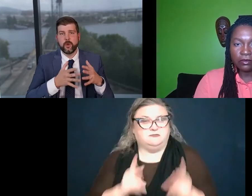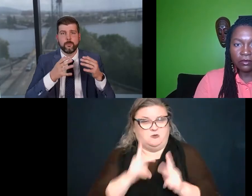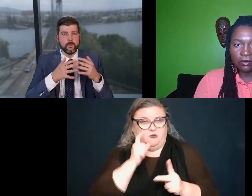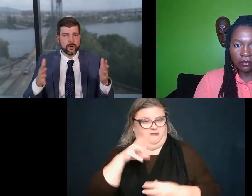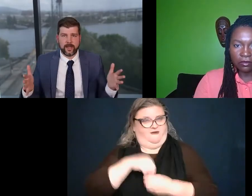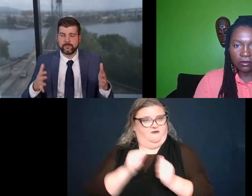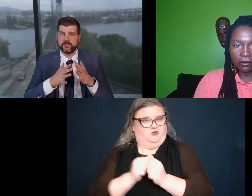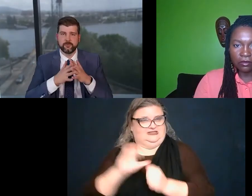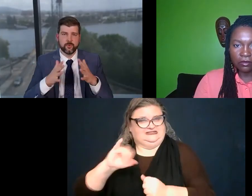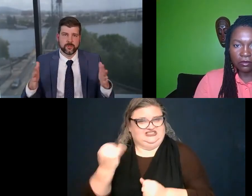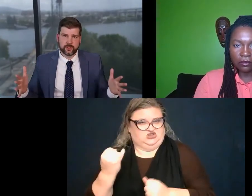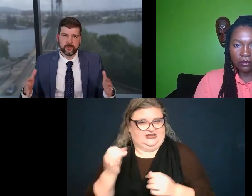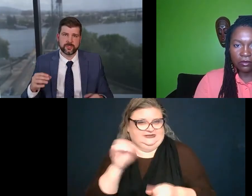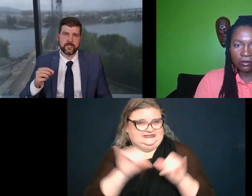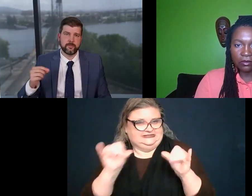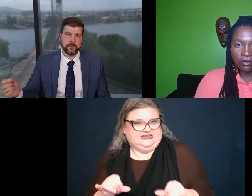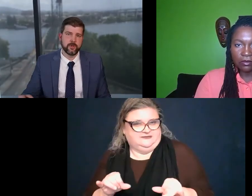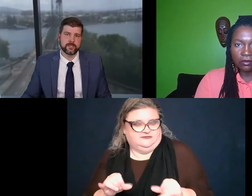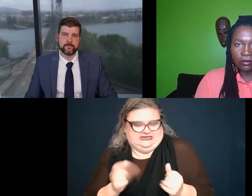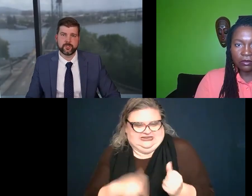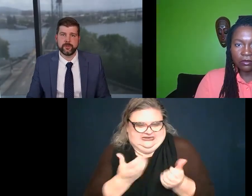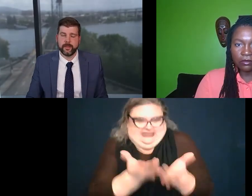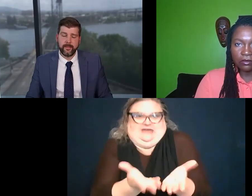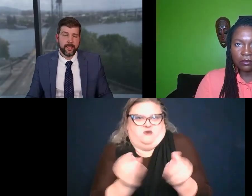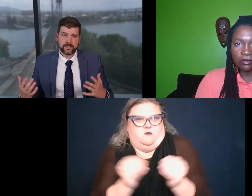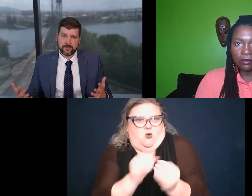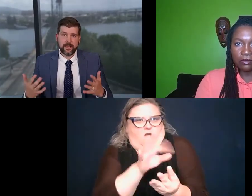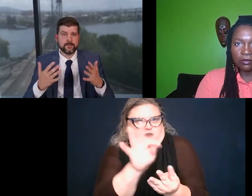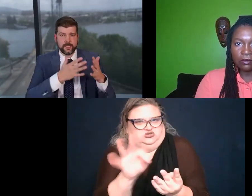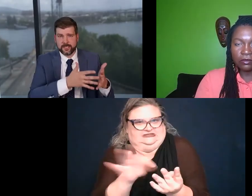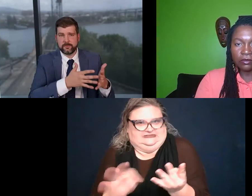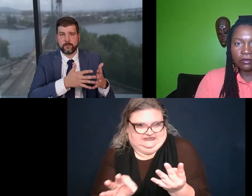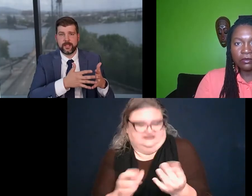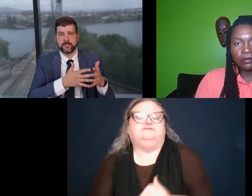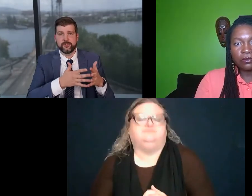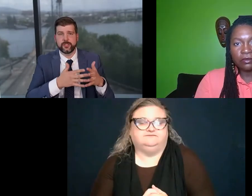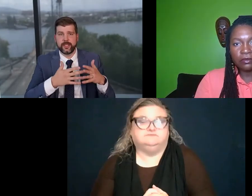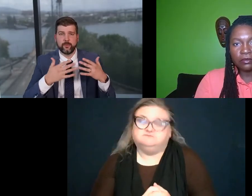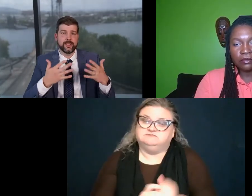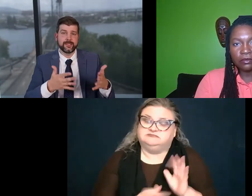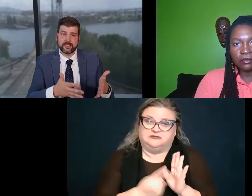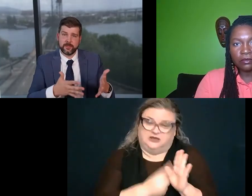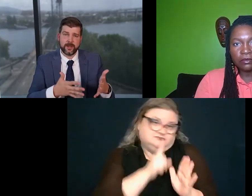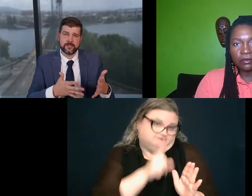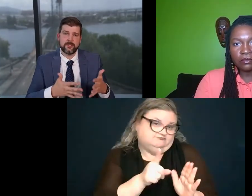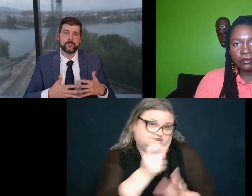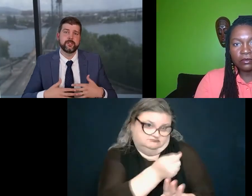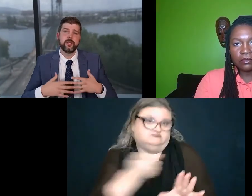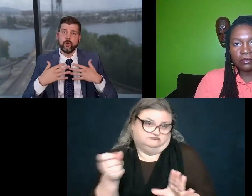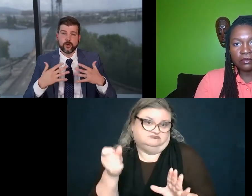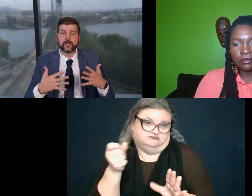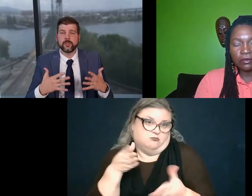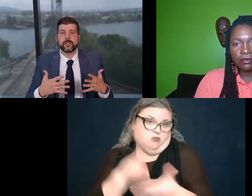system more options, more tools to get people hooked up to treatment. Sometimes it does mean prosecution. And when it does mean